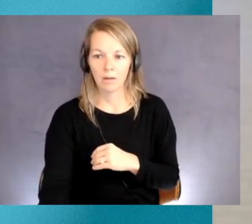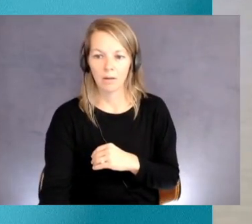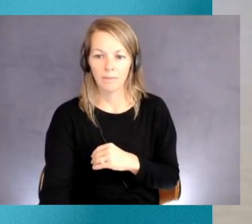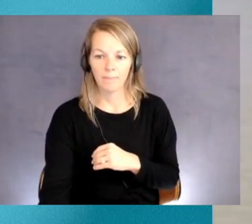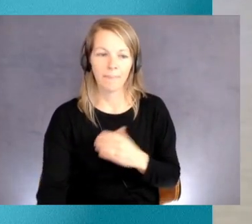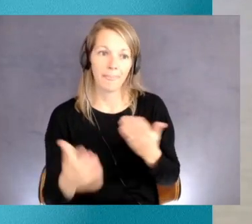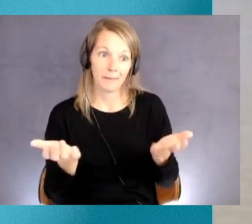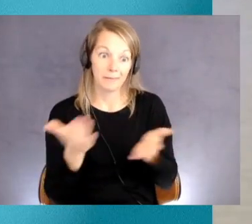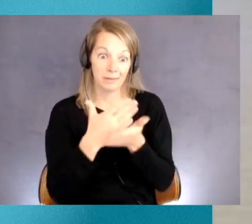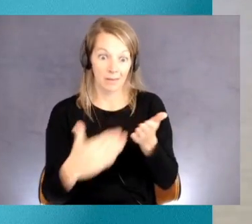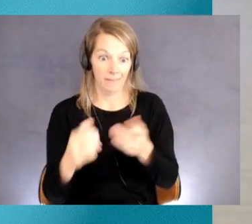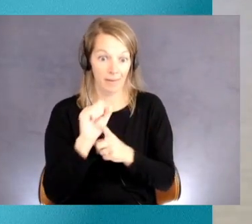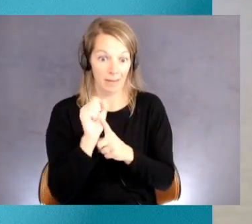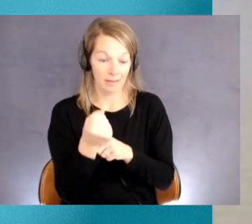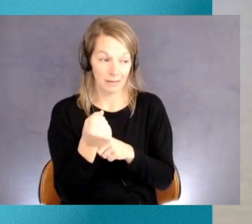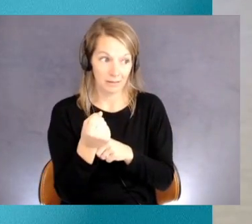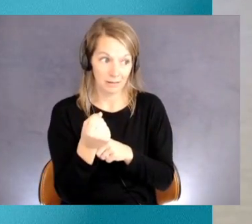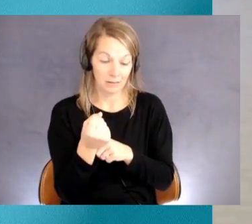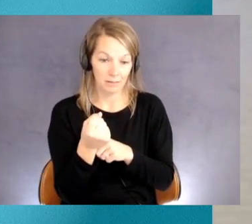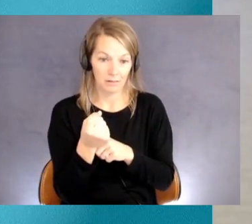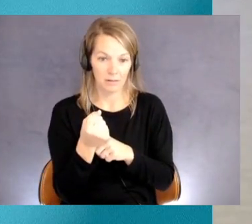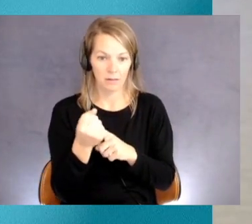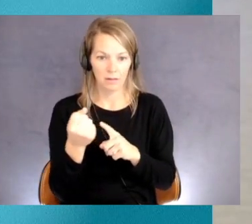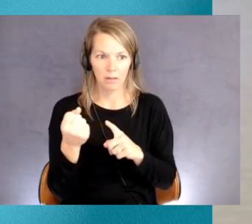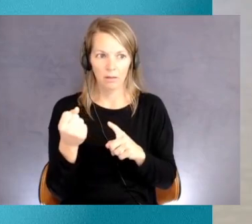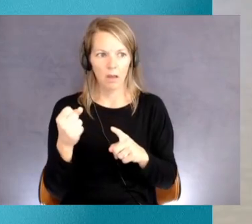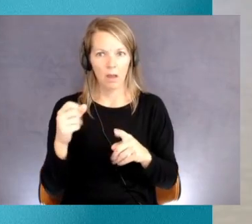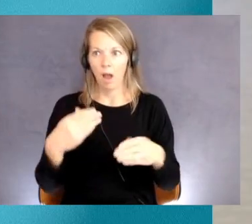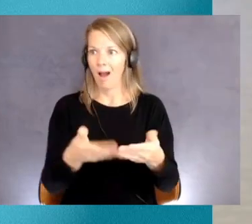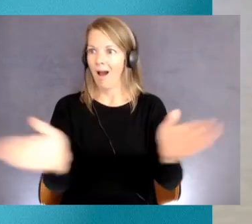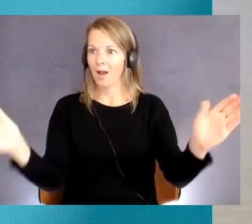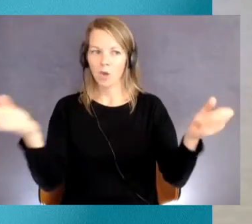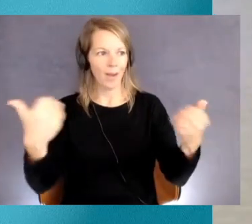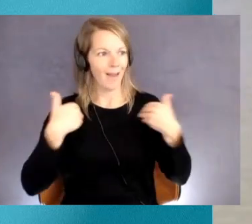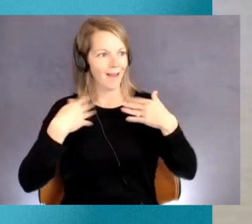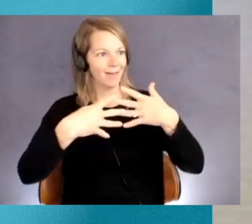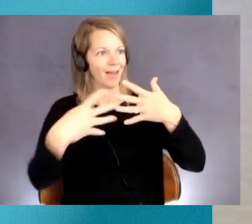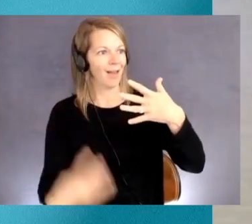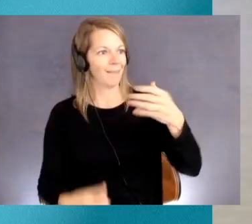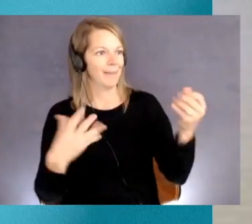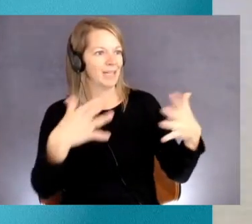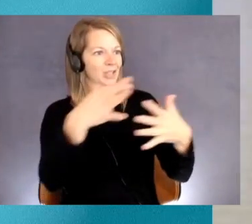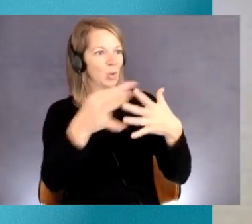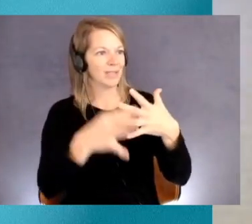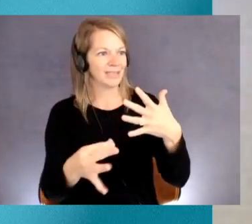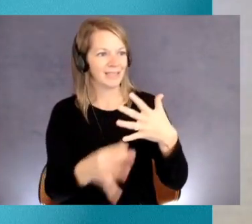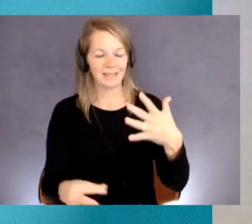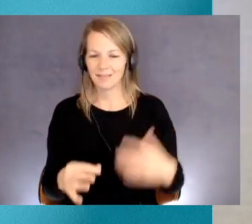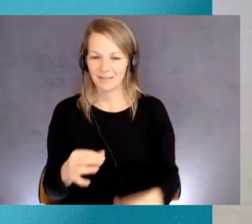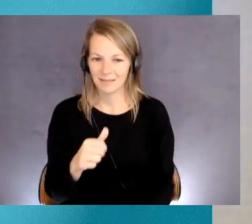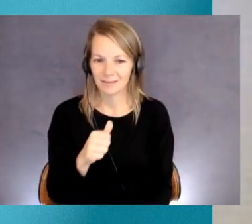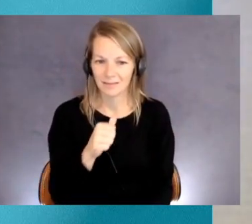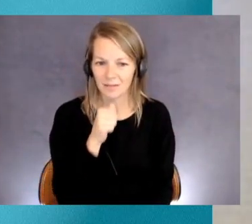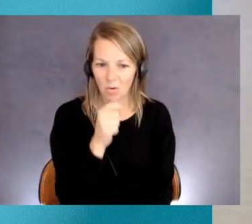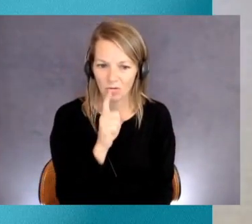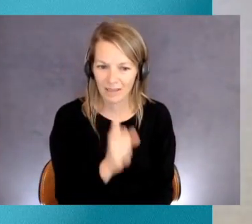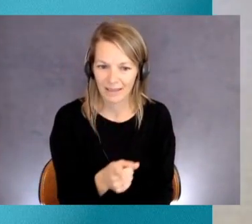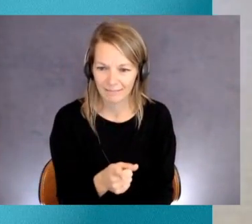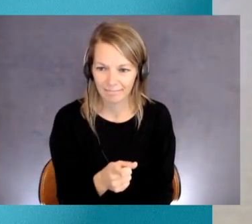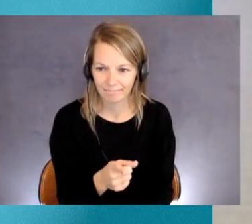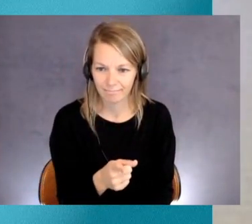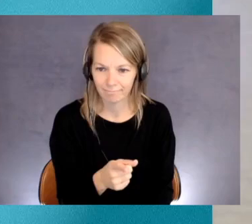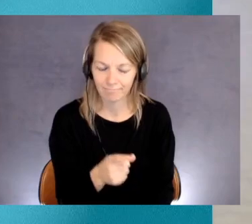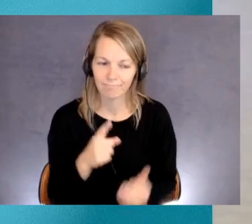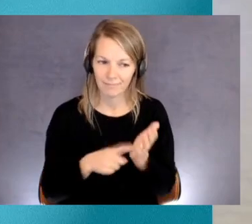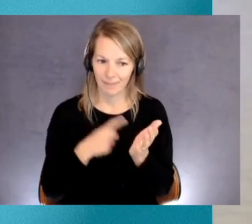some cases, the perception of choice that just wasn't there. And the reality is that in some cases, the